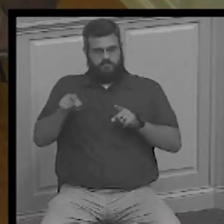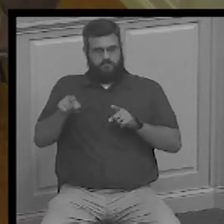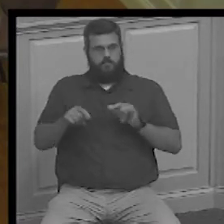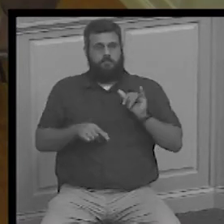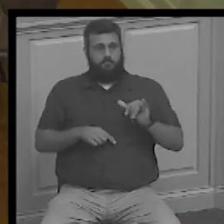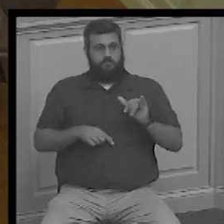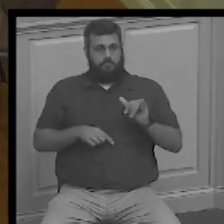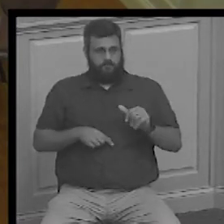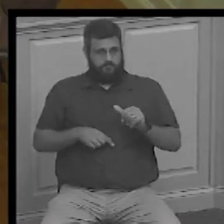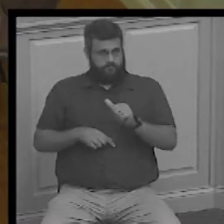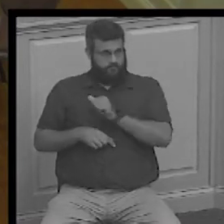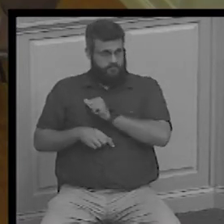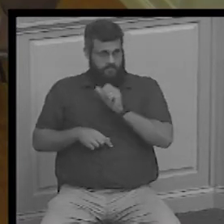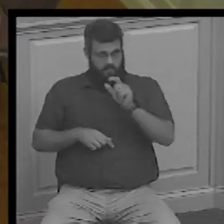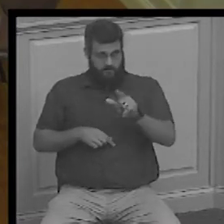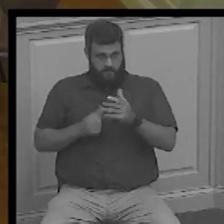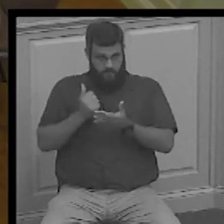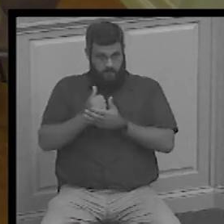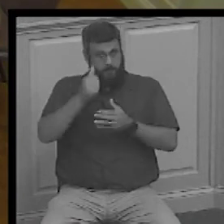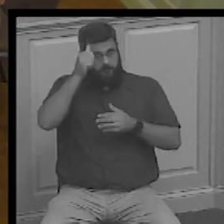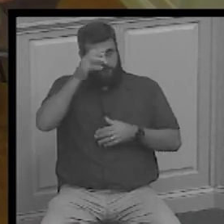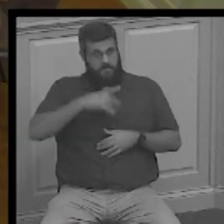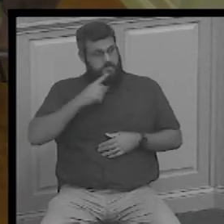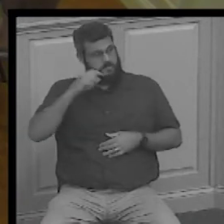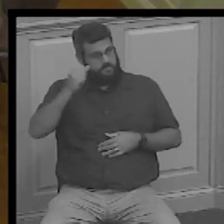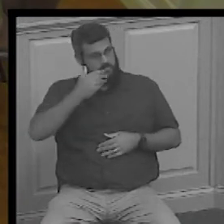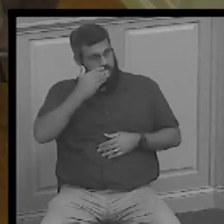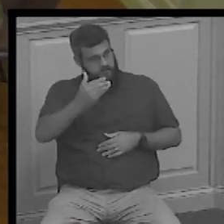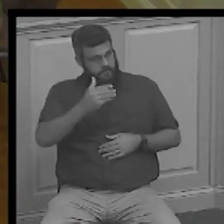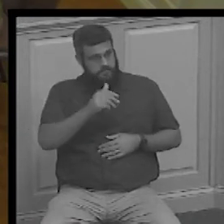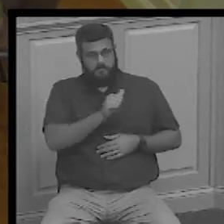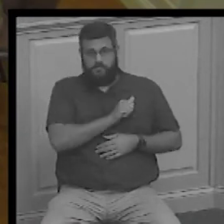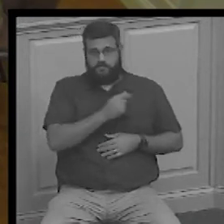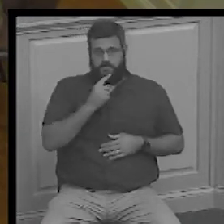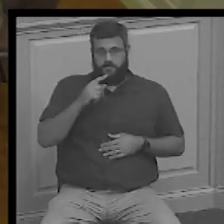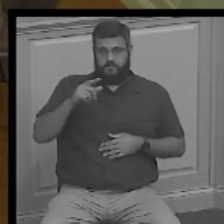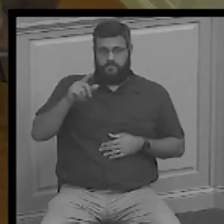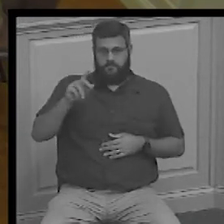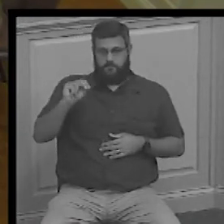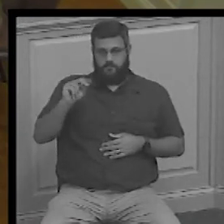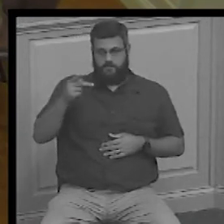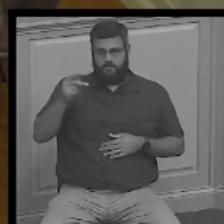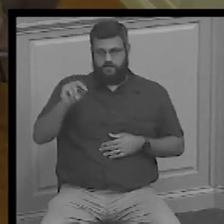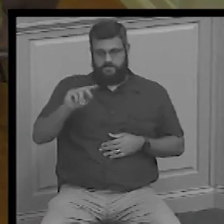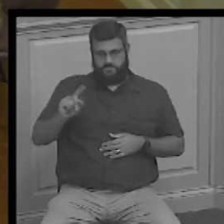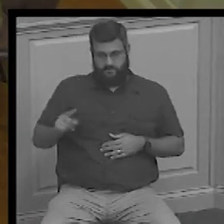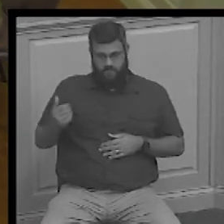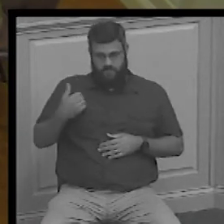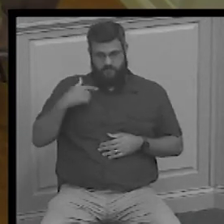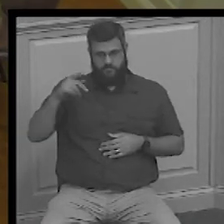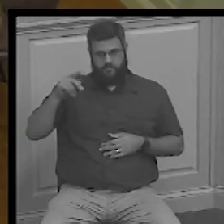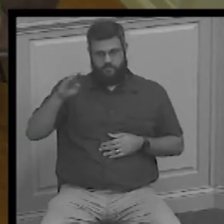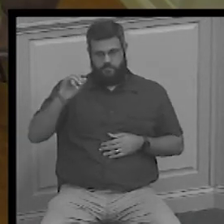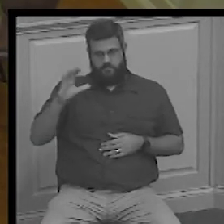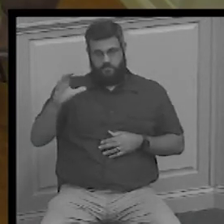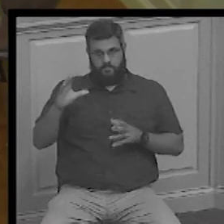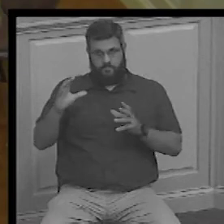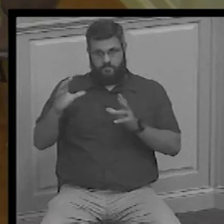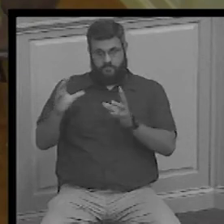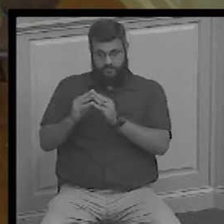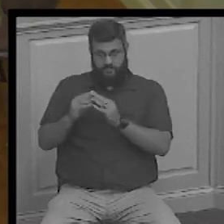Does that help? It does. And when planning and zoning has their public hearing, it would be nice if they're informed so we can attend as well.